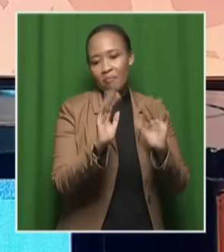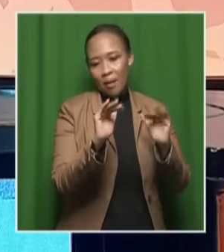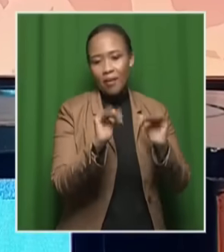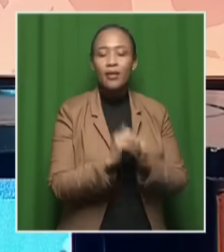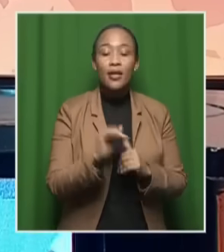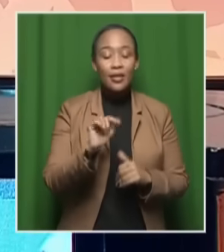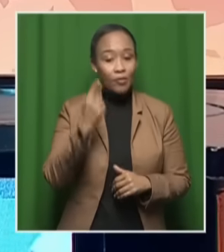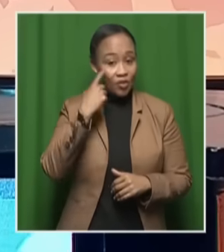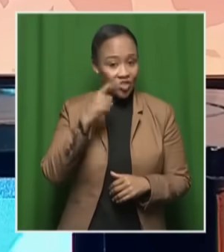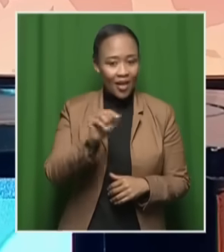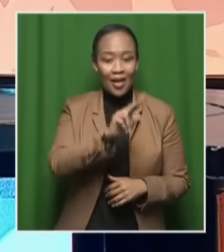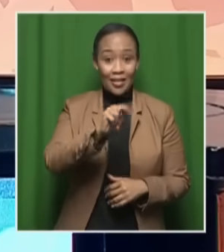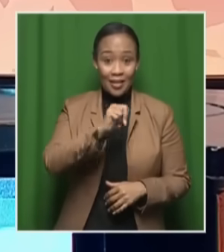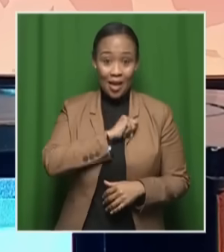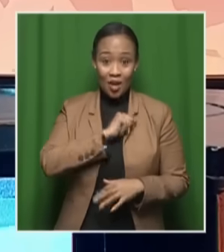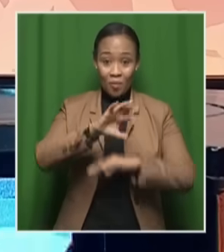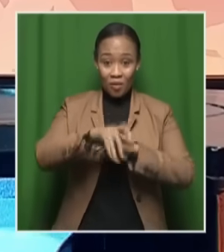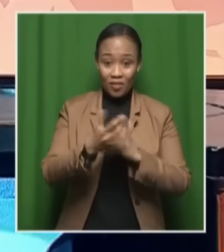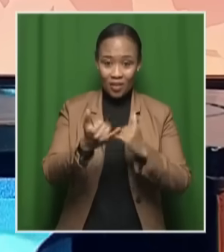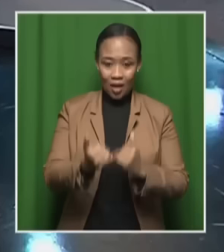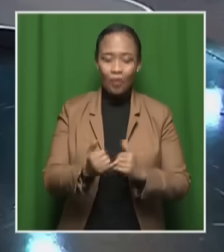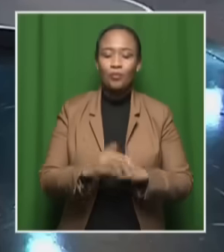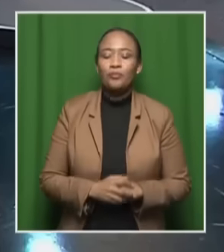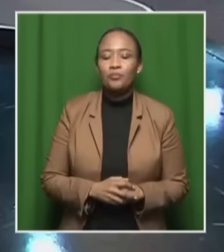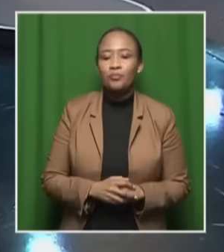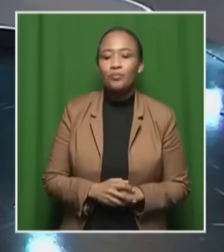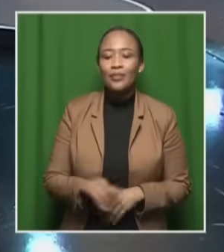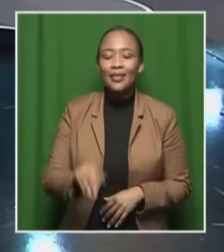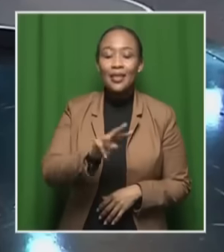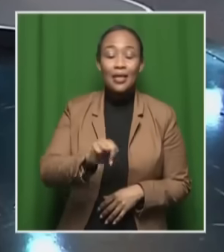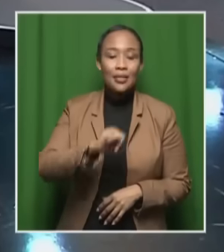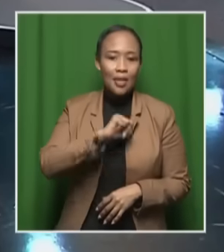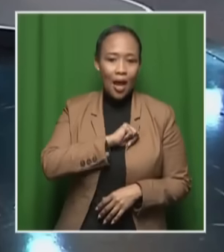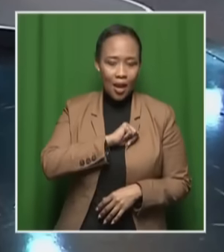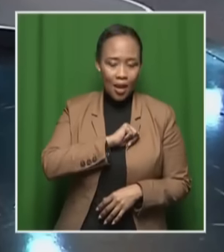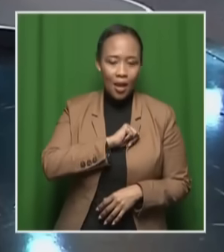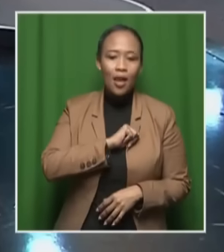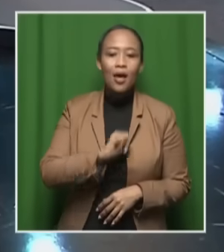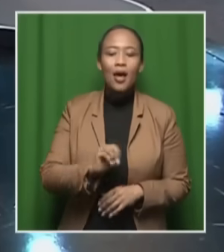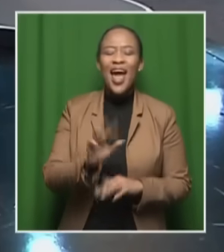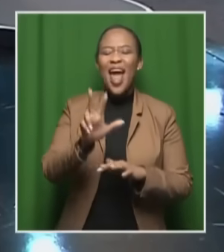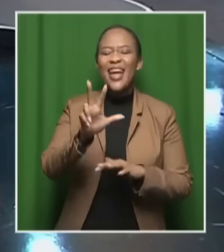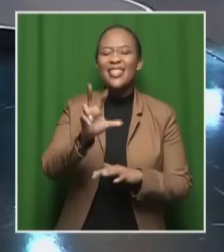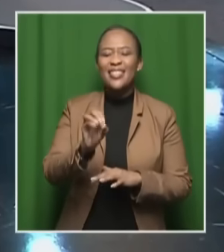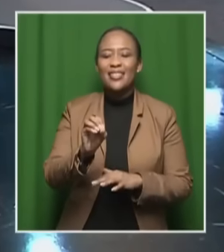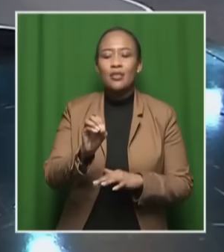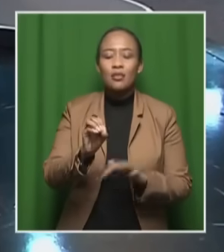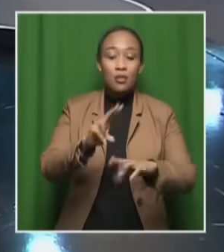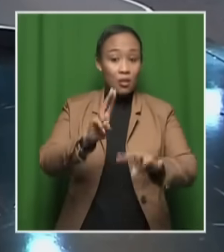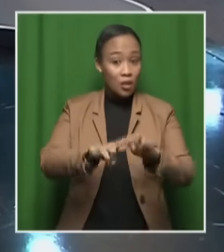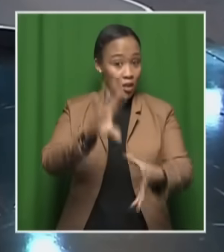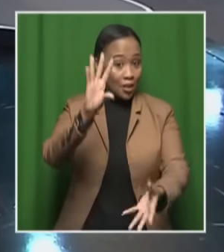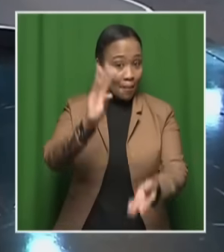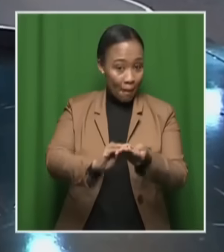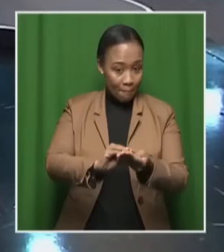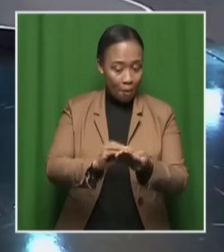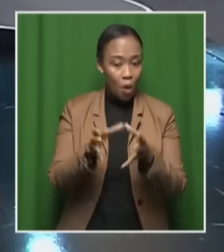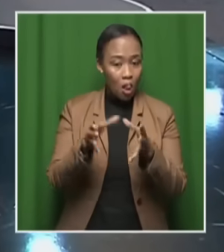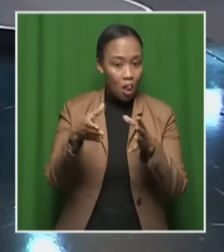there. Sure. So for KZN, there's also 80 seats that is available, which